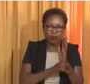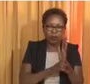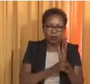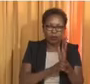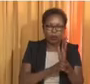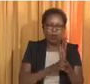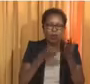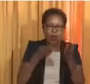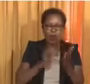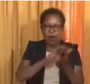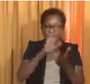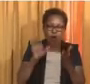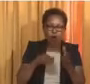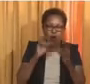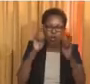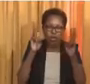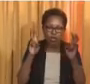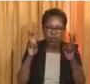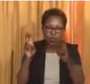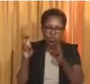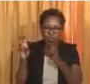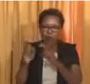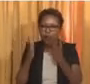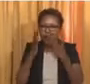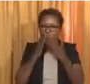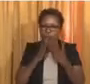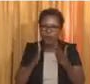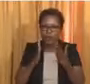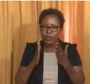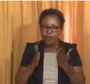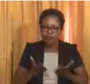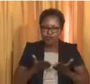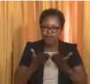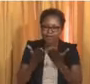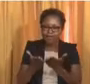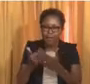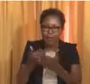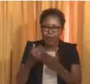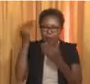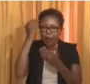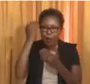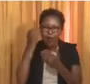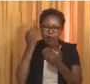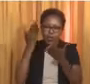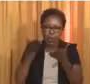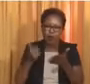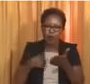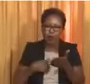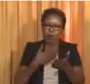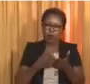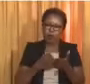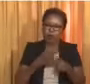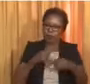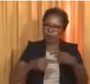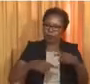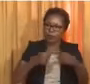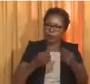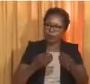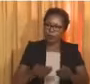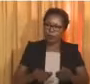issues framed by the court for determination, the 7 issues, I will now proceed to deal with